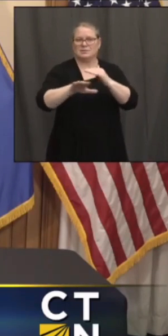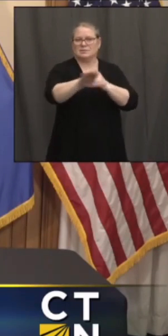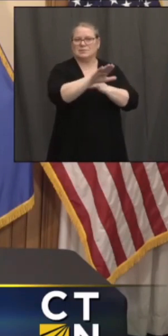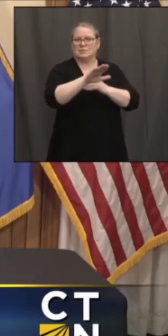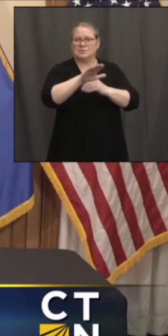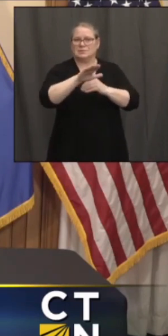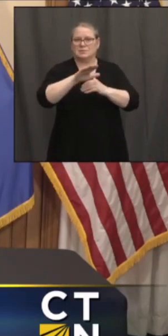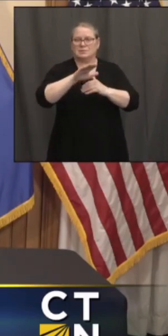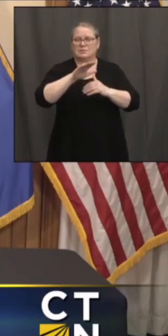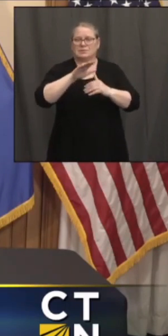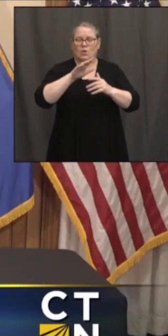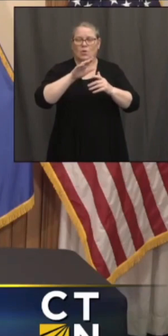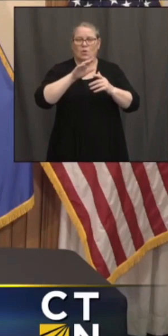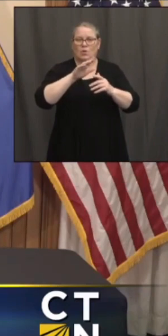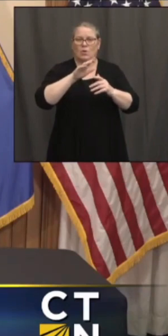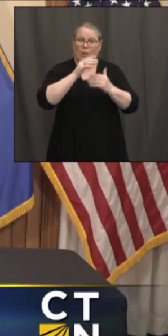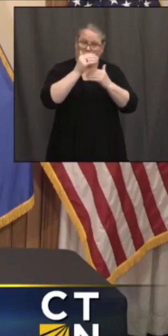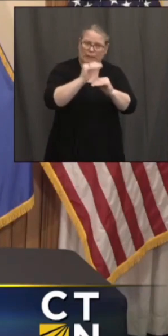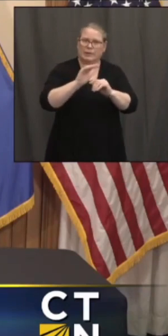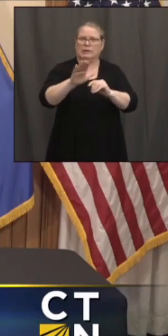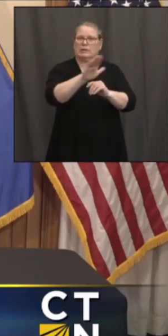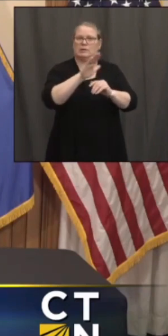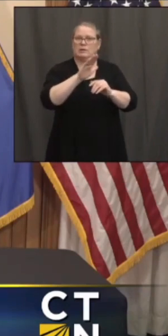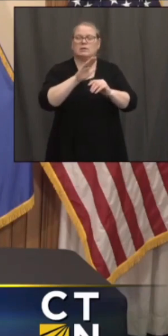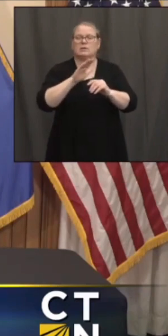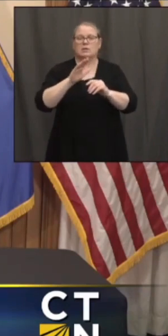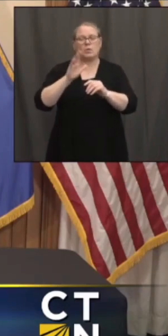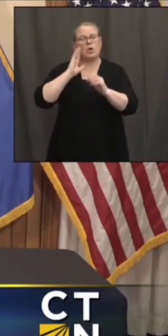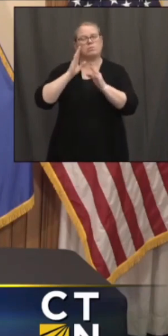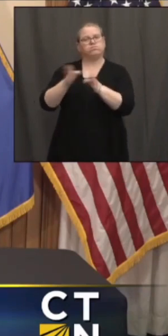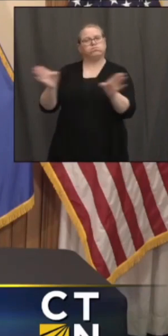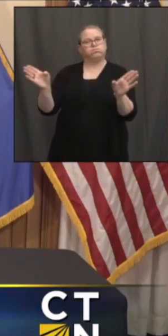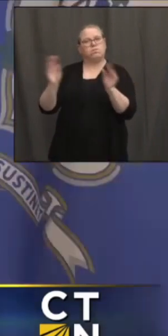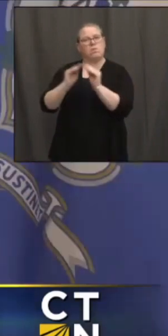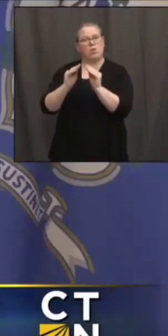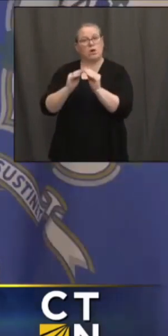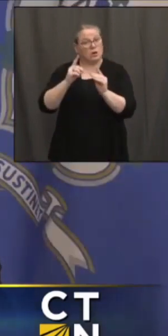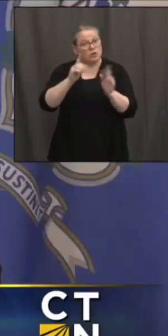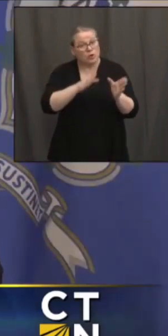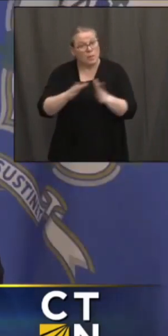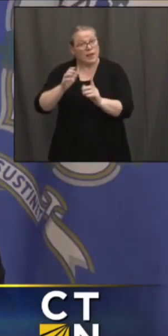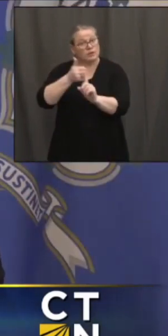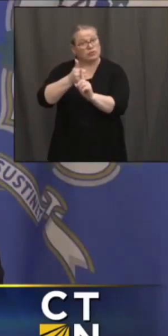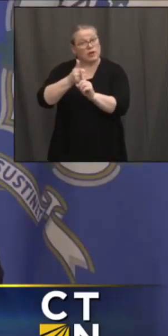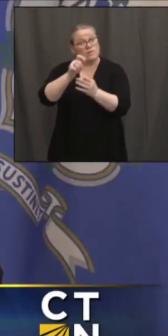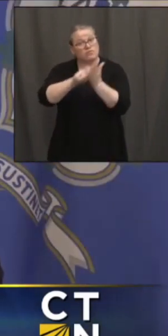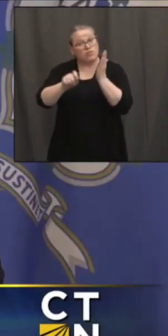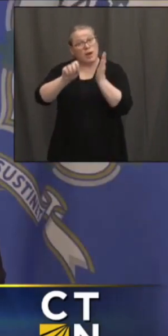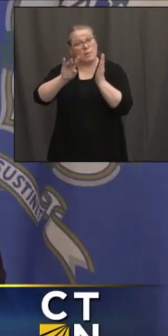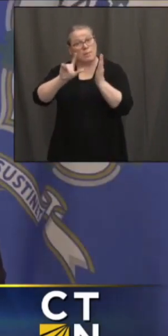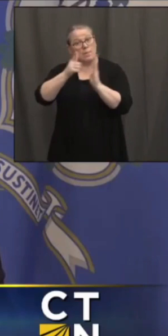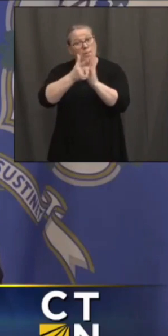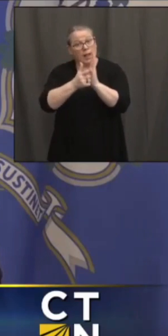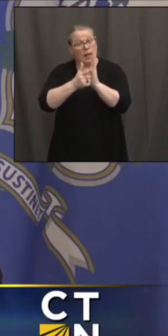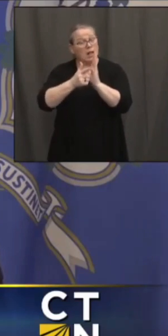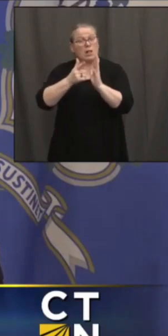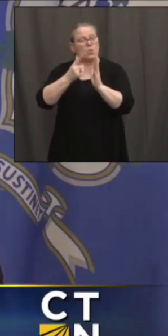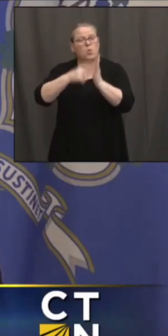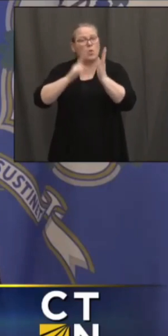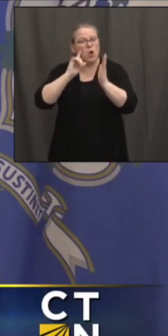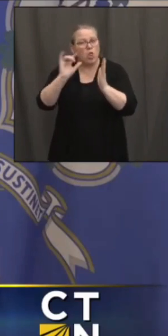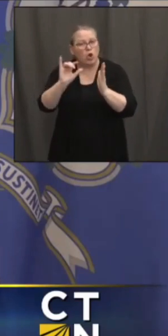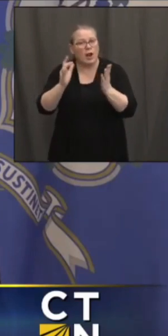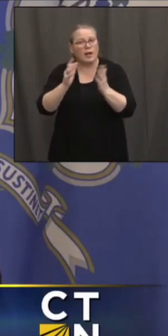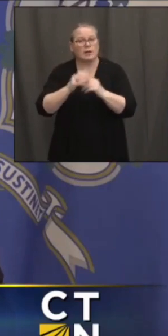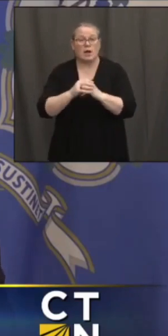own bill? If so, when? What would it look like? I'll let you know on that. But look, there are a lot of variables here in terms of number